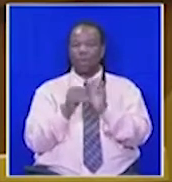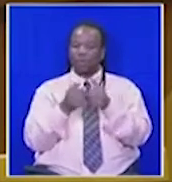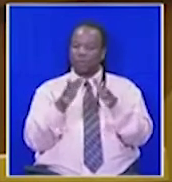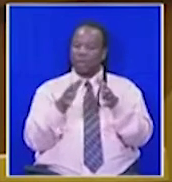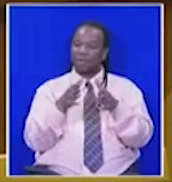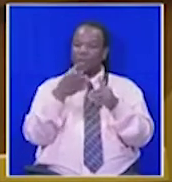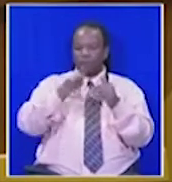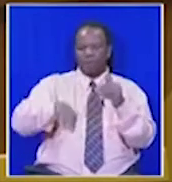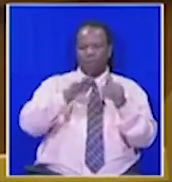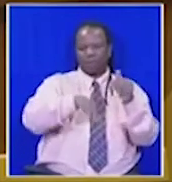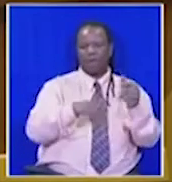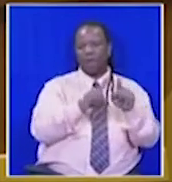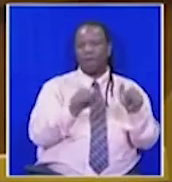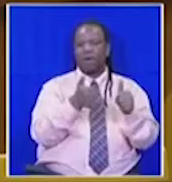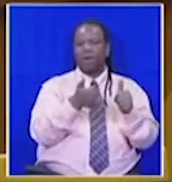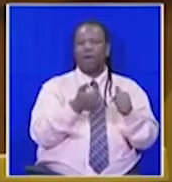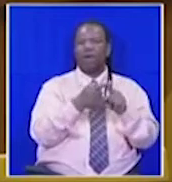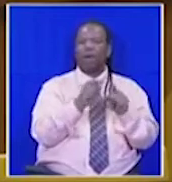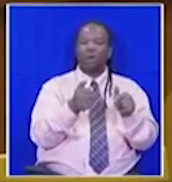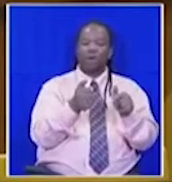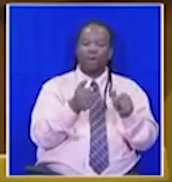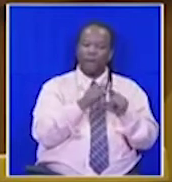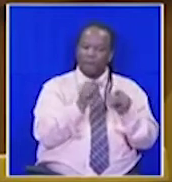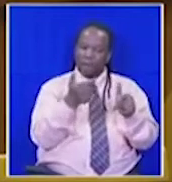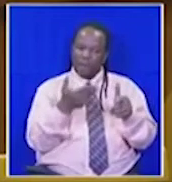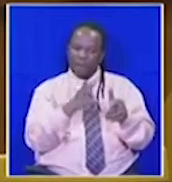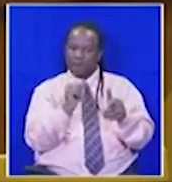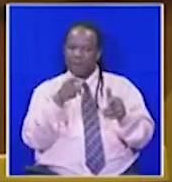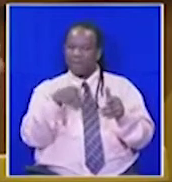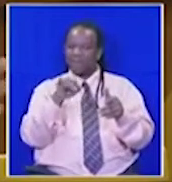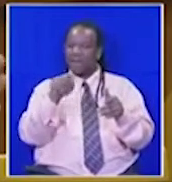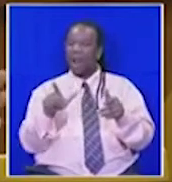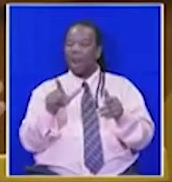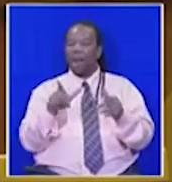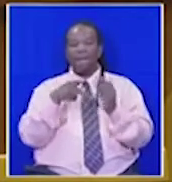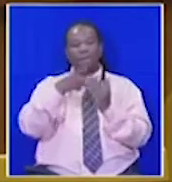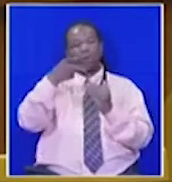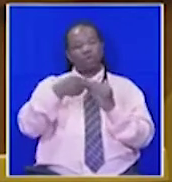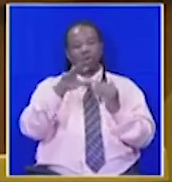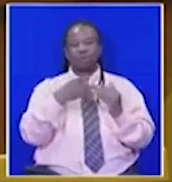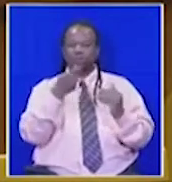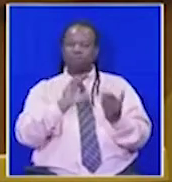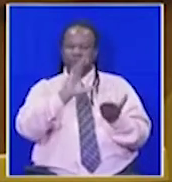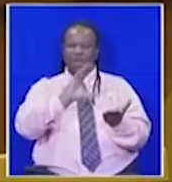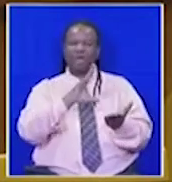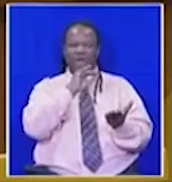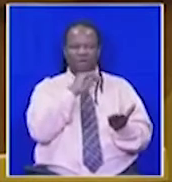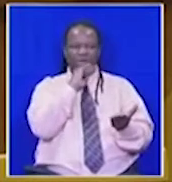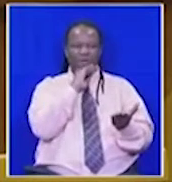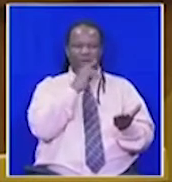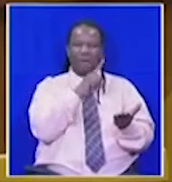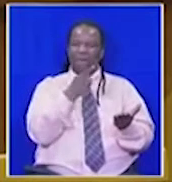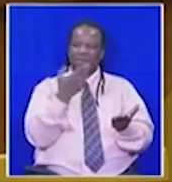that. Reschedule or postpone certain capital projects which already have enough money, but in the outer